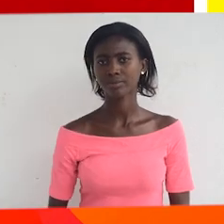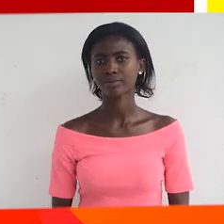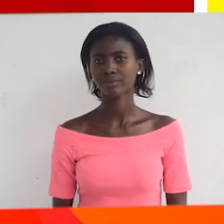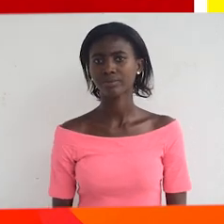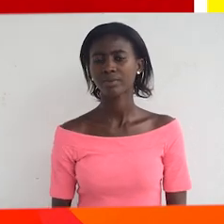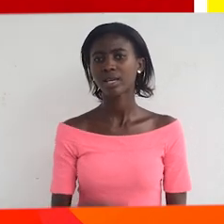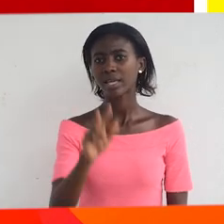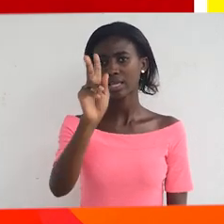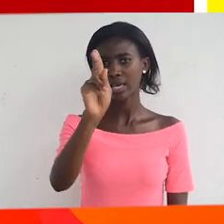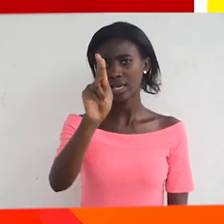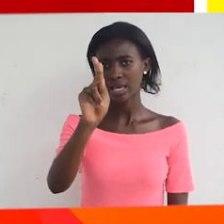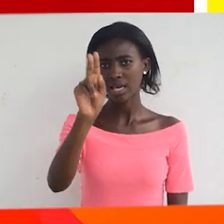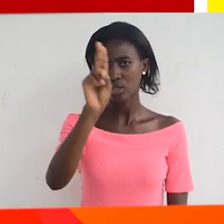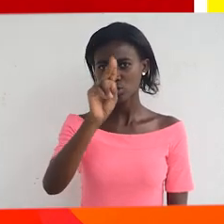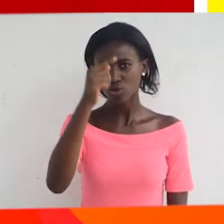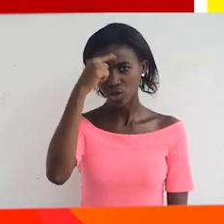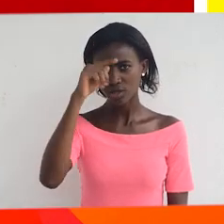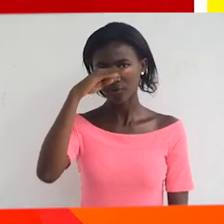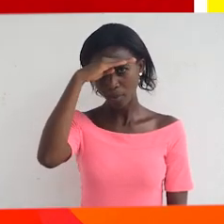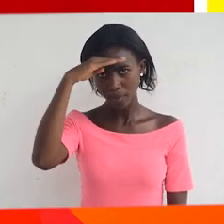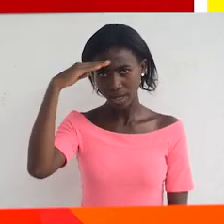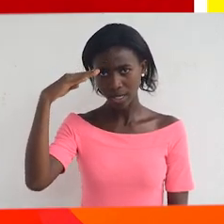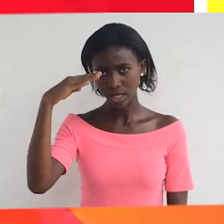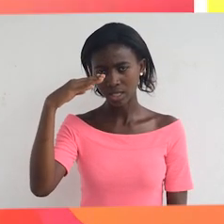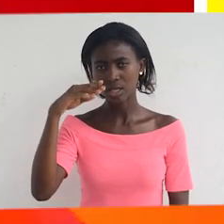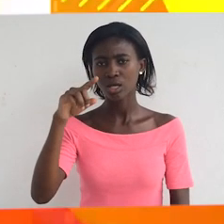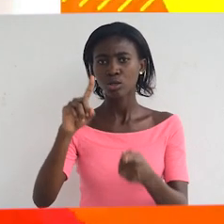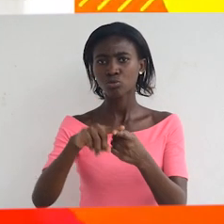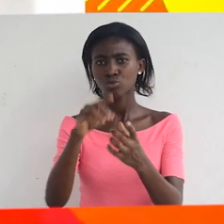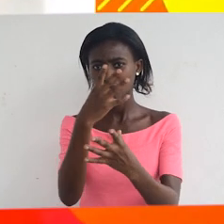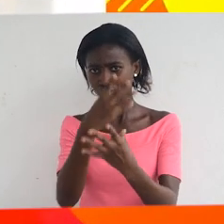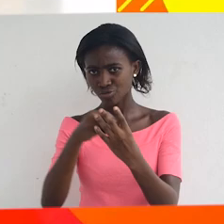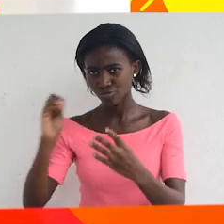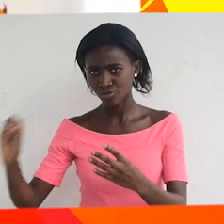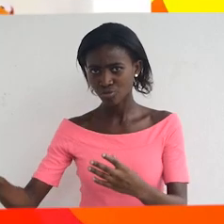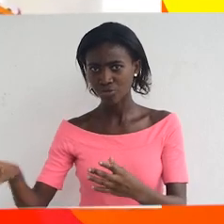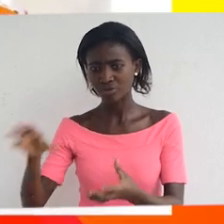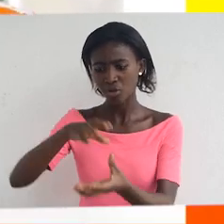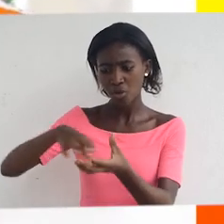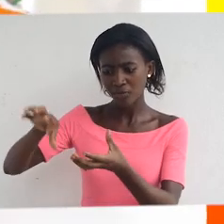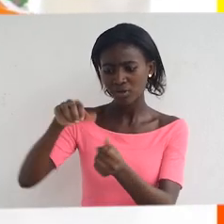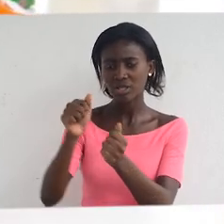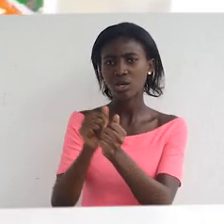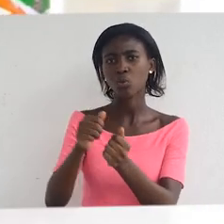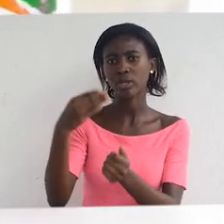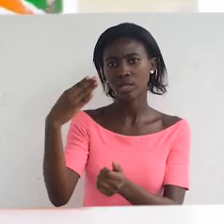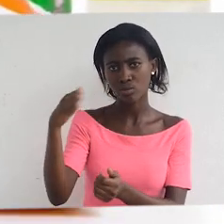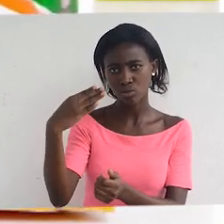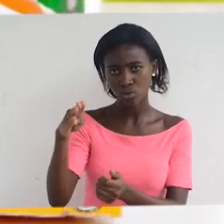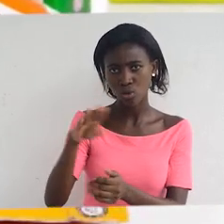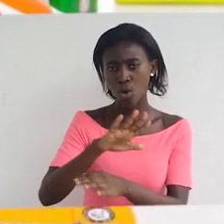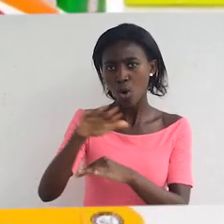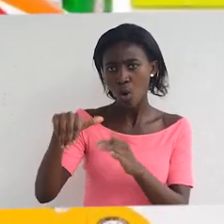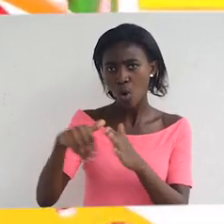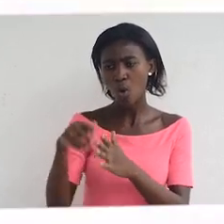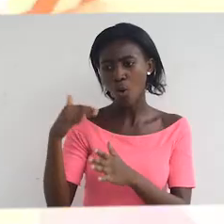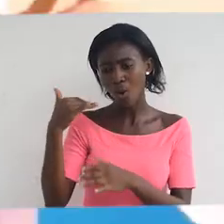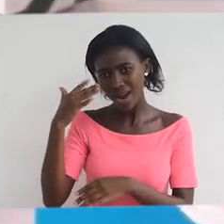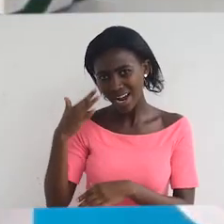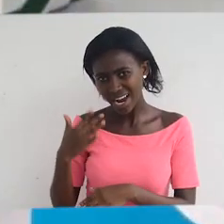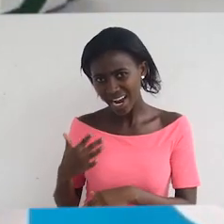black to eliminate confusion with blue. Full color printed images are made up of these component